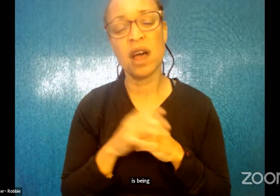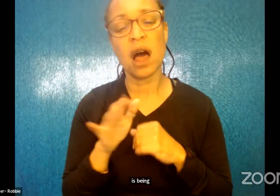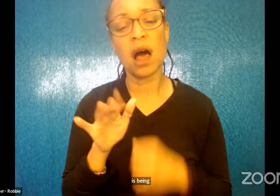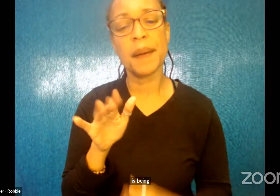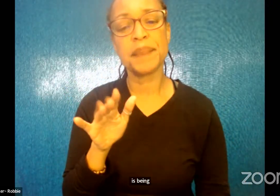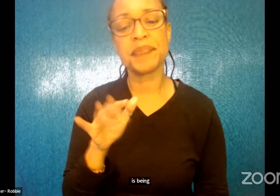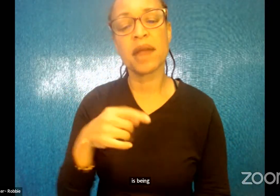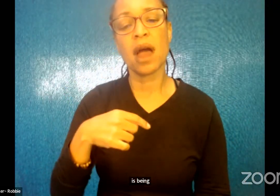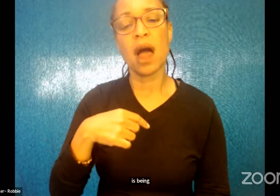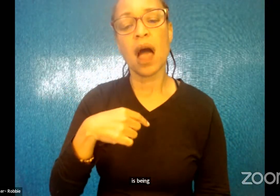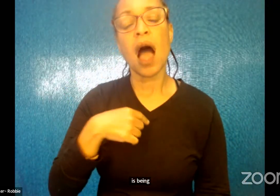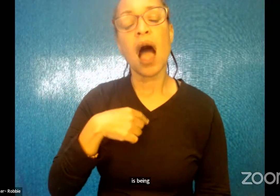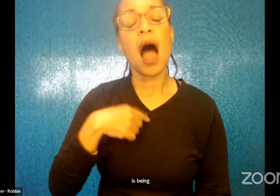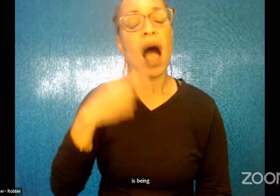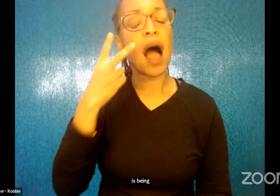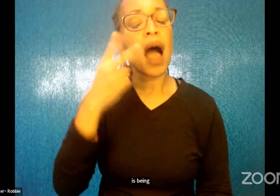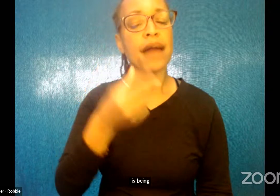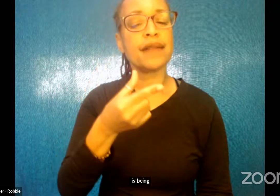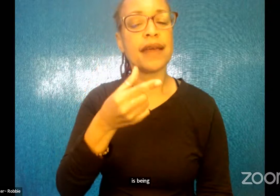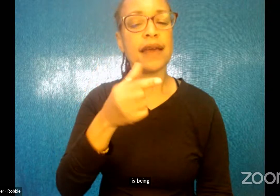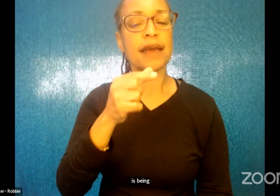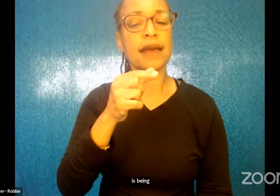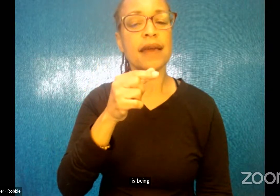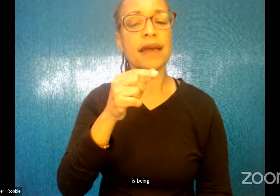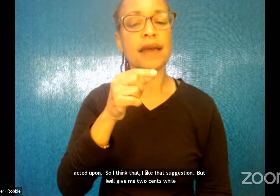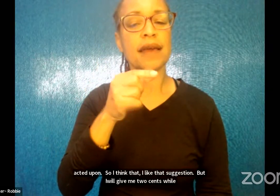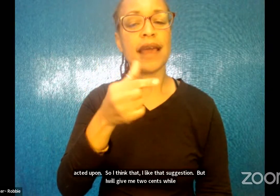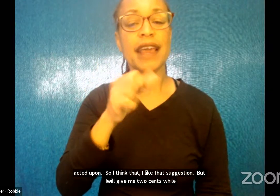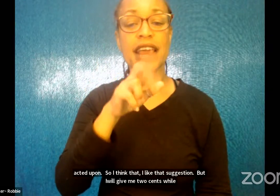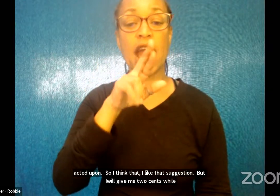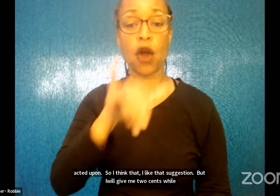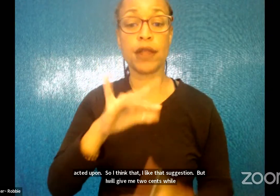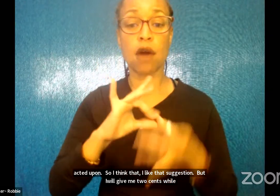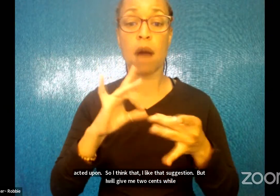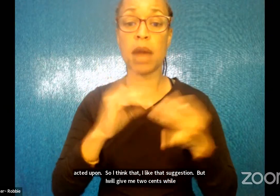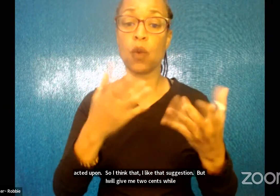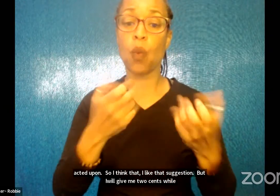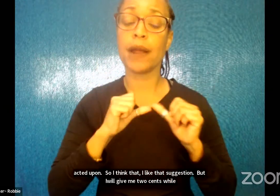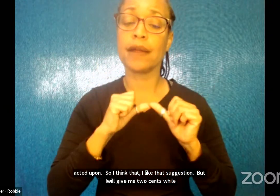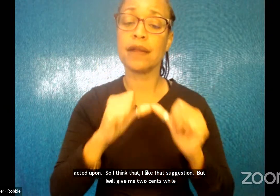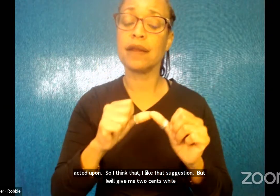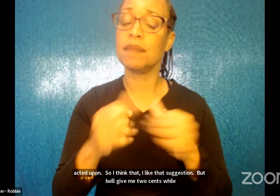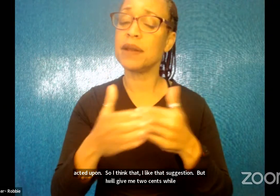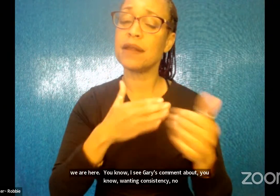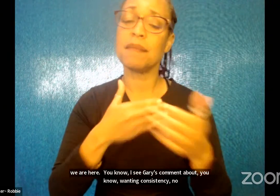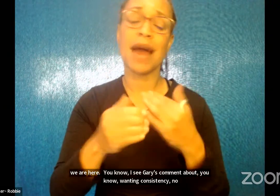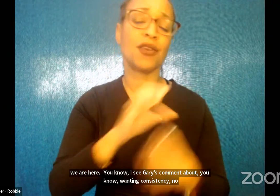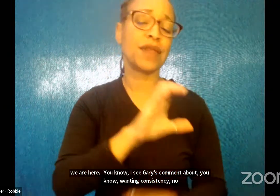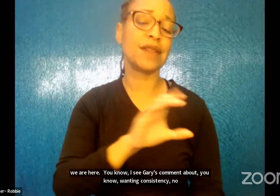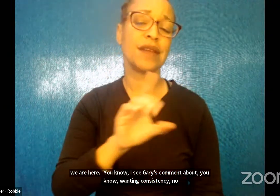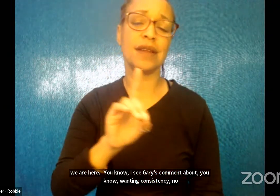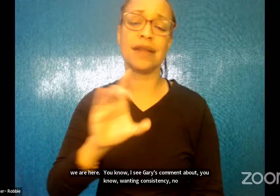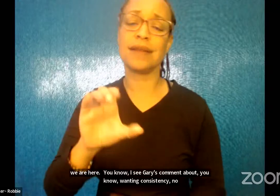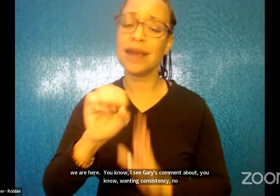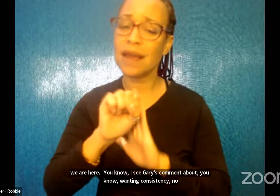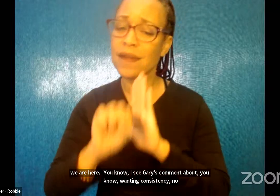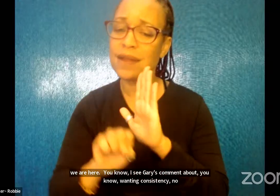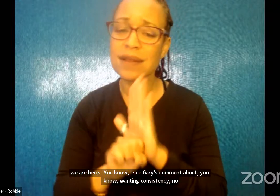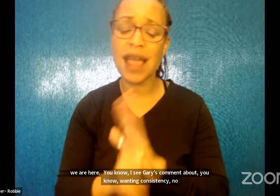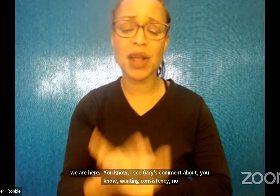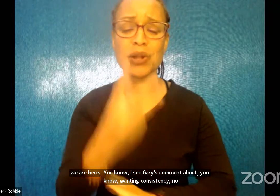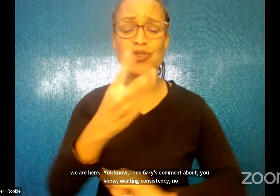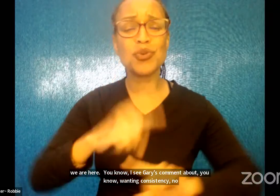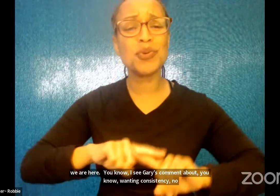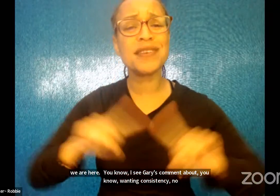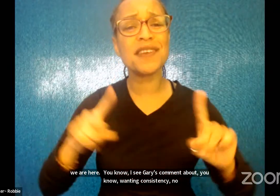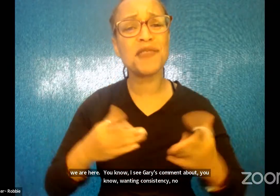I see Gary's comment about, wanting consistency, but no matter what, we've got the CDC and the state doing 2 different things. So now it's,